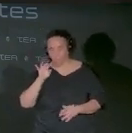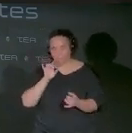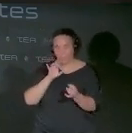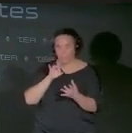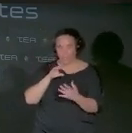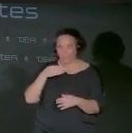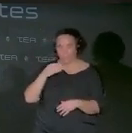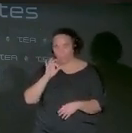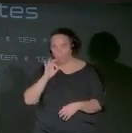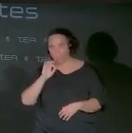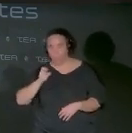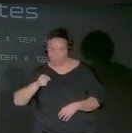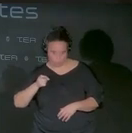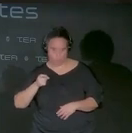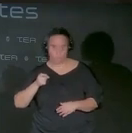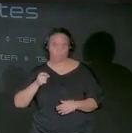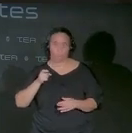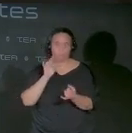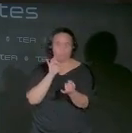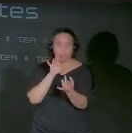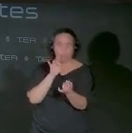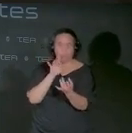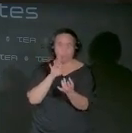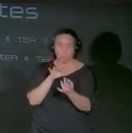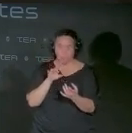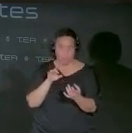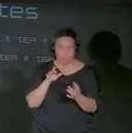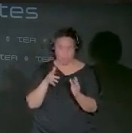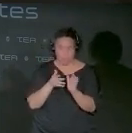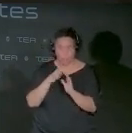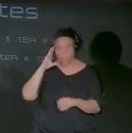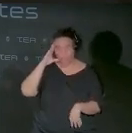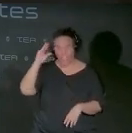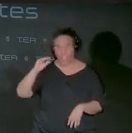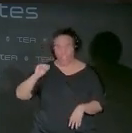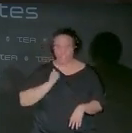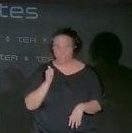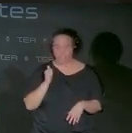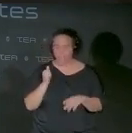if it really is clever and we haven't thought it through, well, we need to have thought it through.